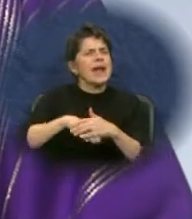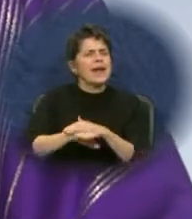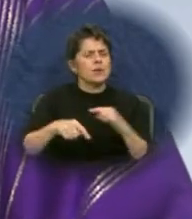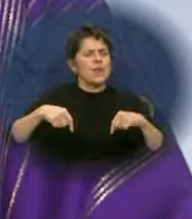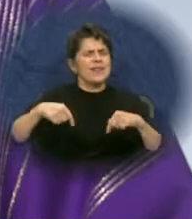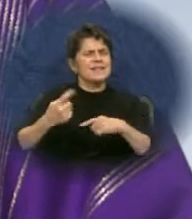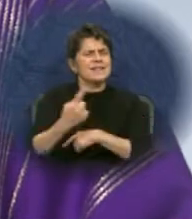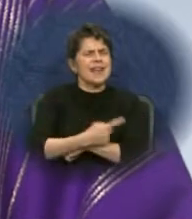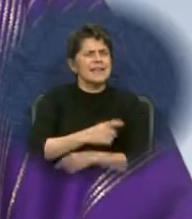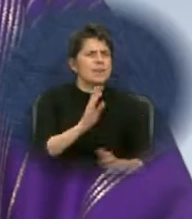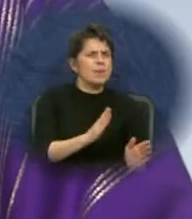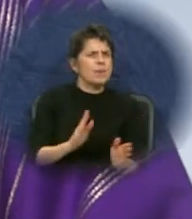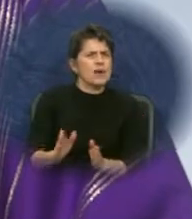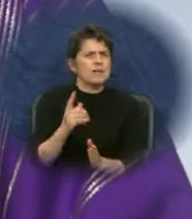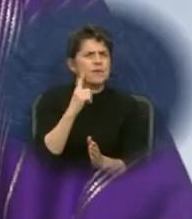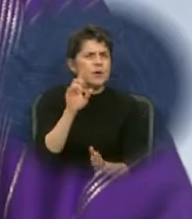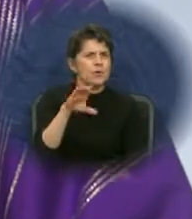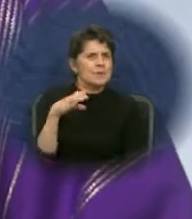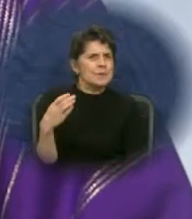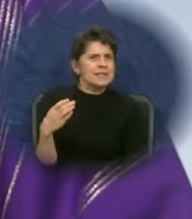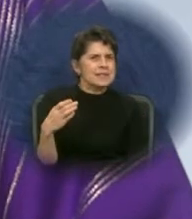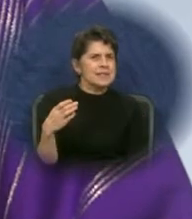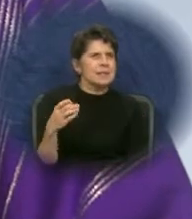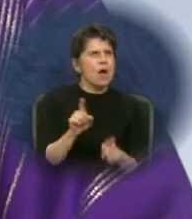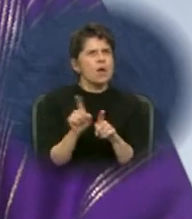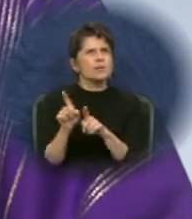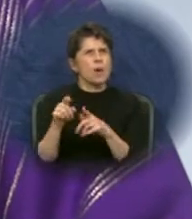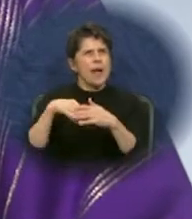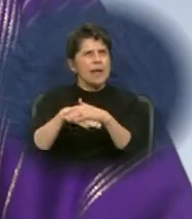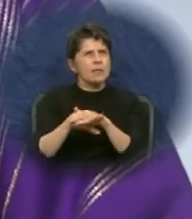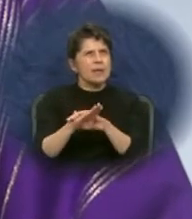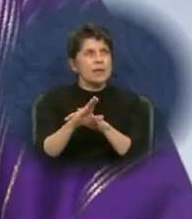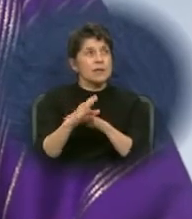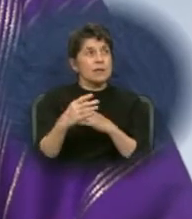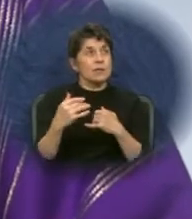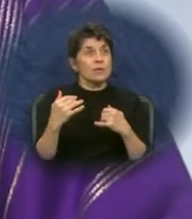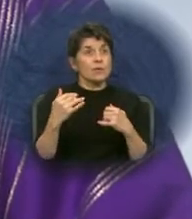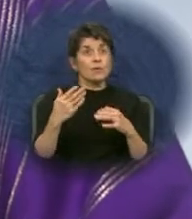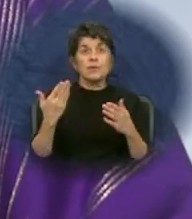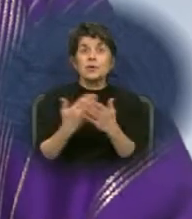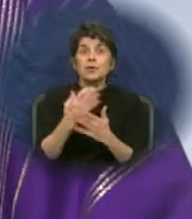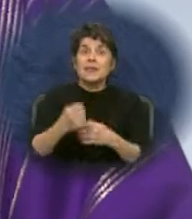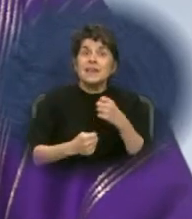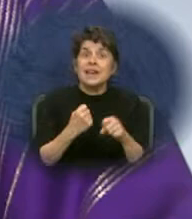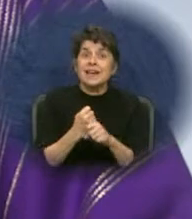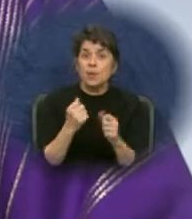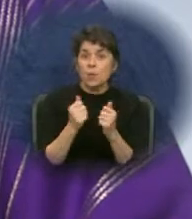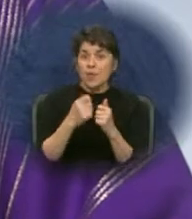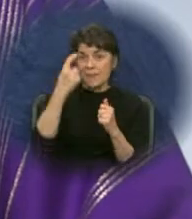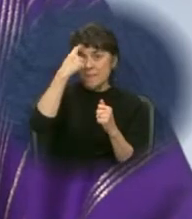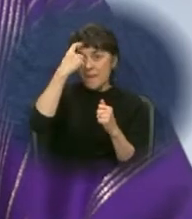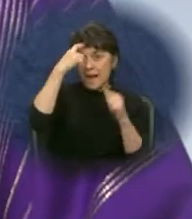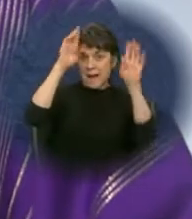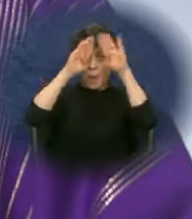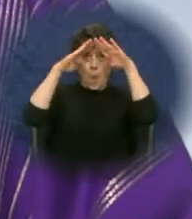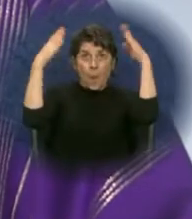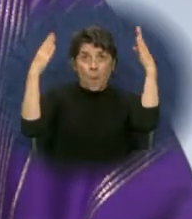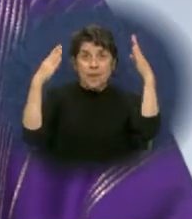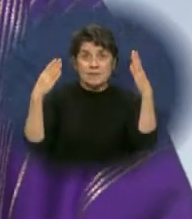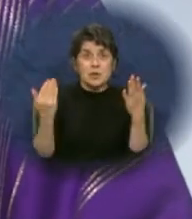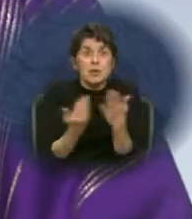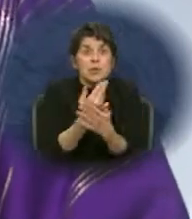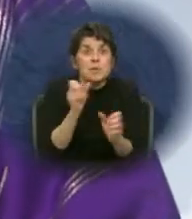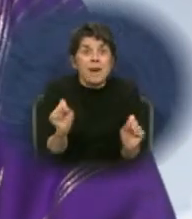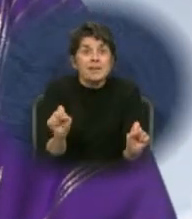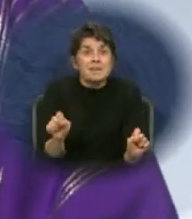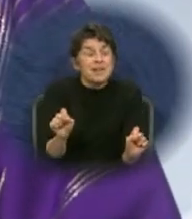of preparation for Christmas, but also entering into this whole year with an open-mindedness of new